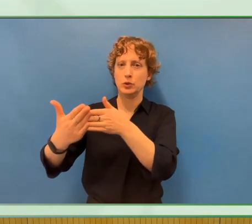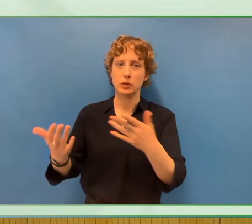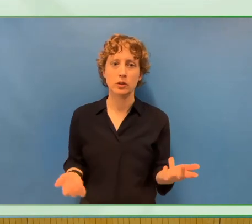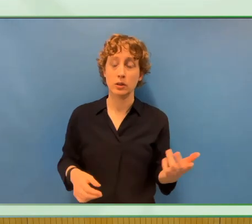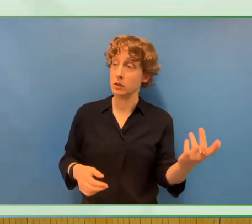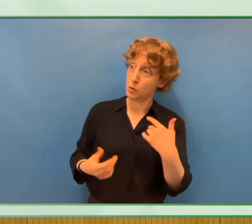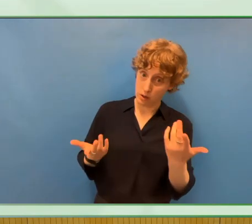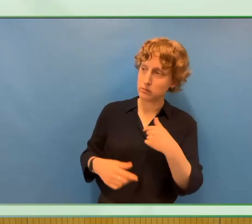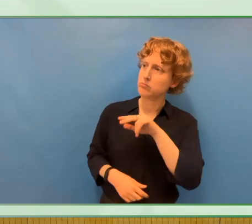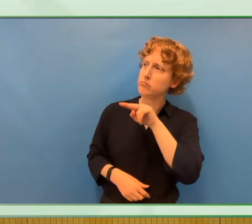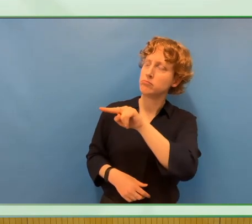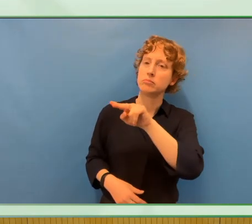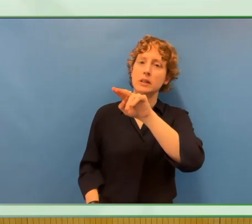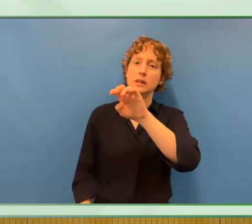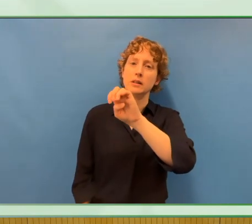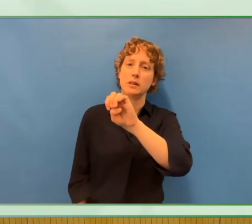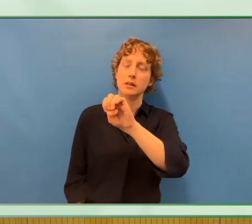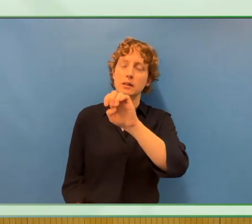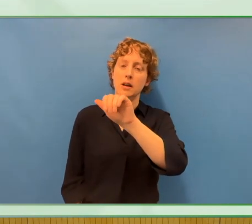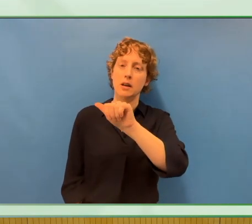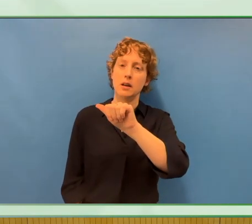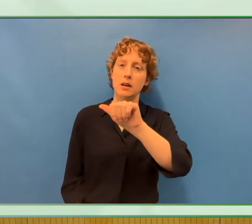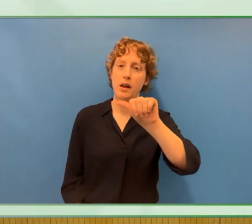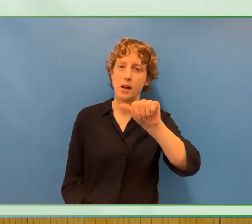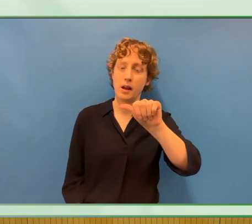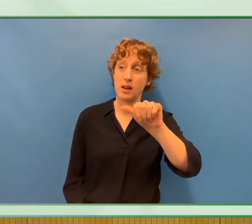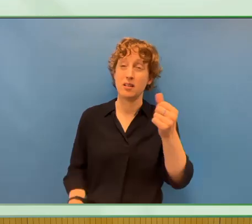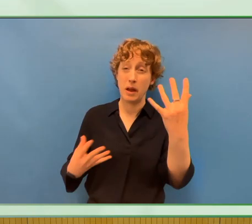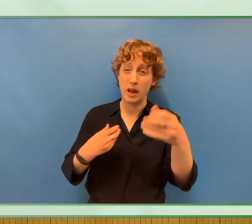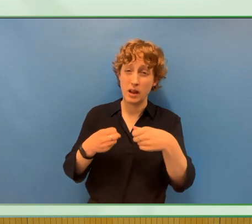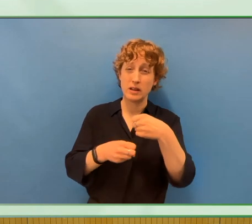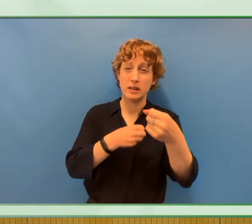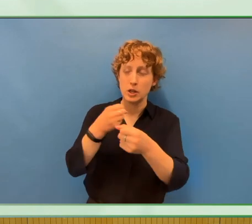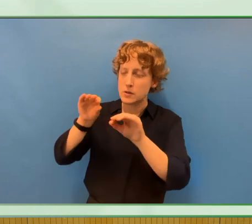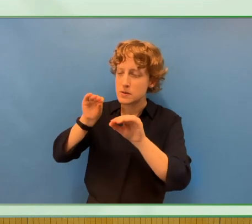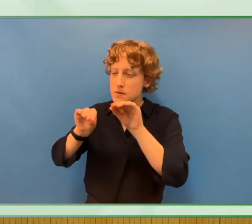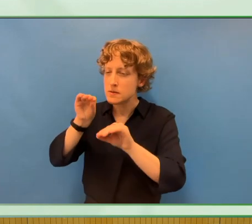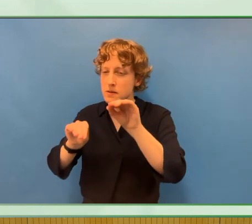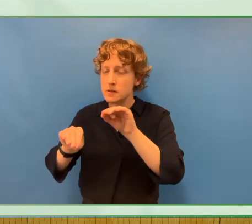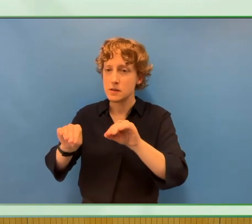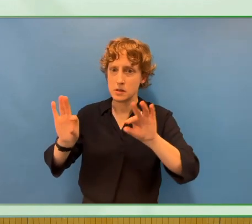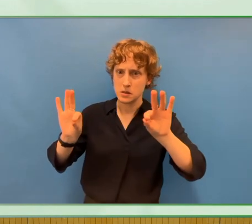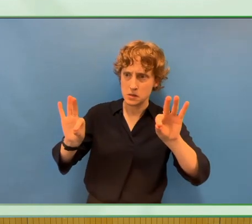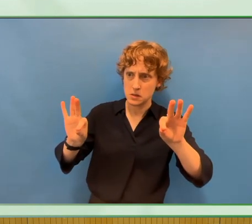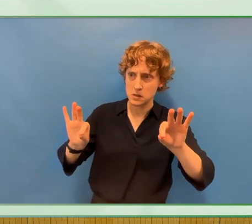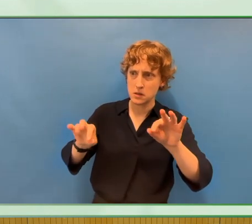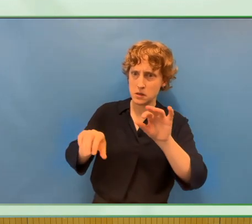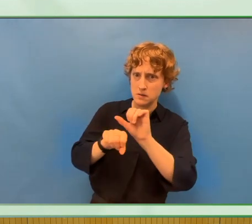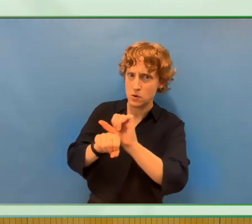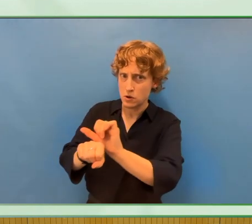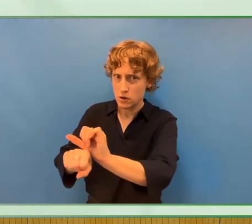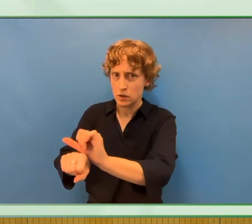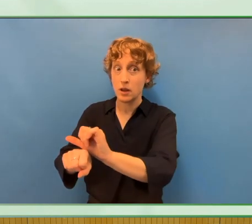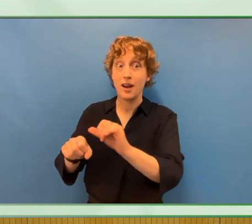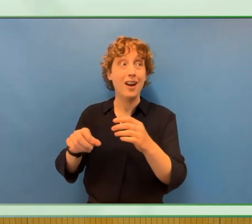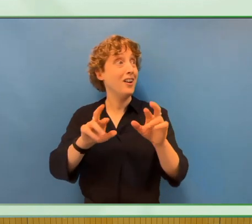had years to create it, years to get it enforced. It's being enforced and they weren't ready. And